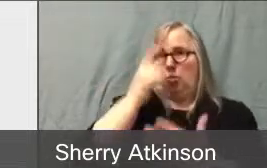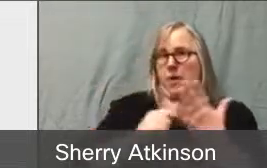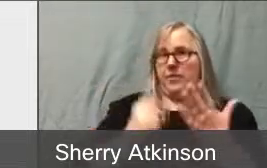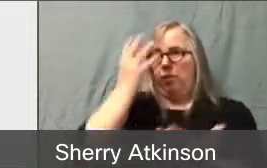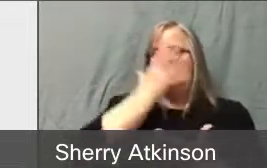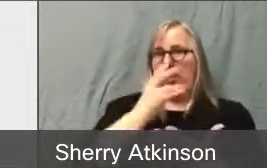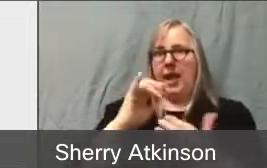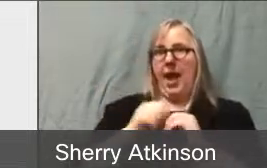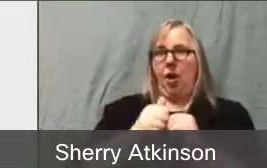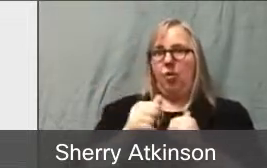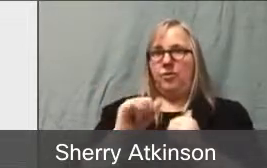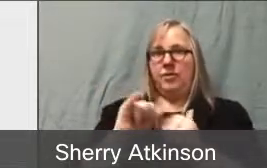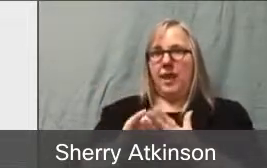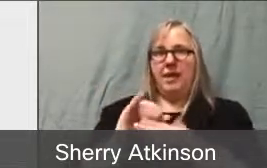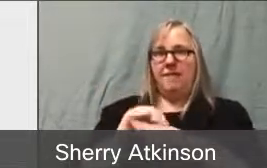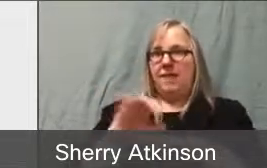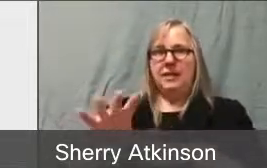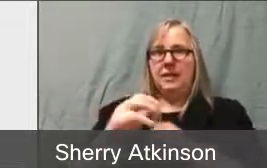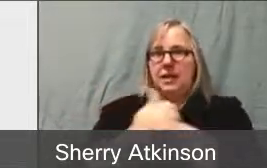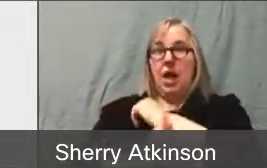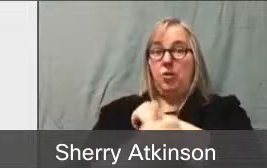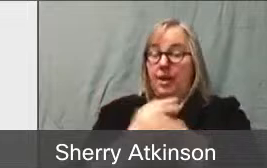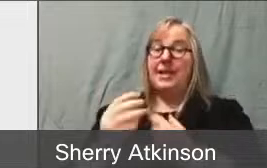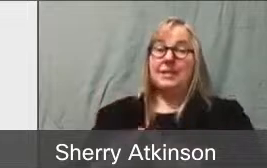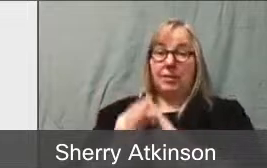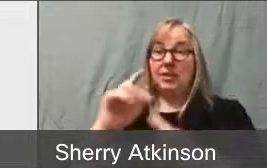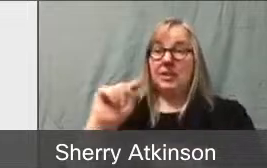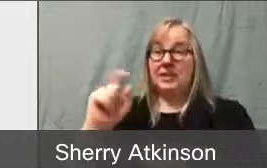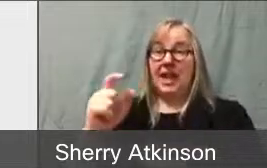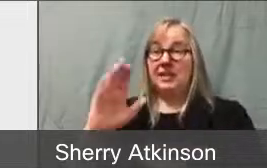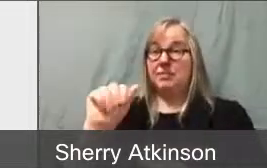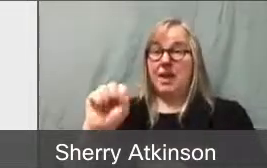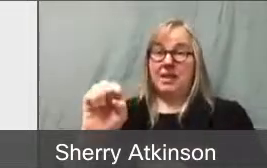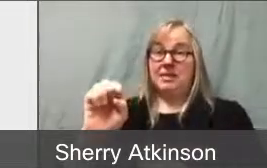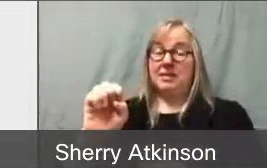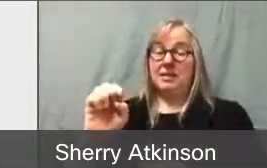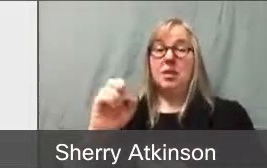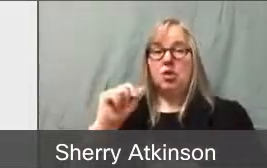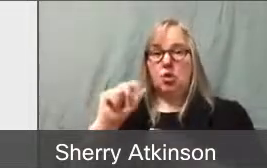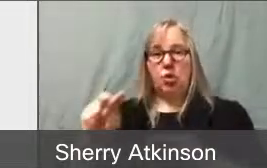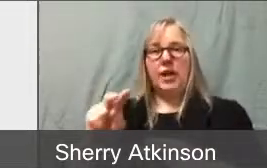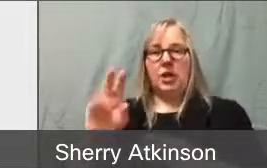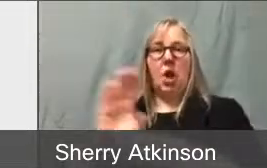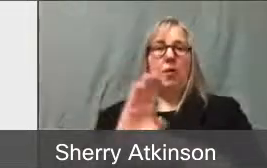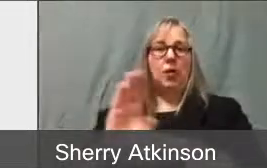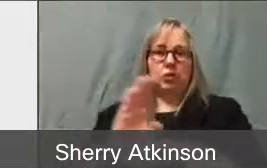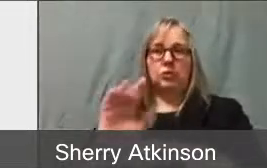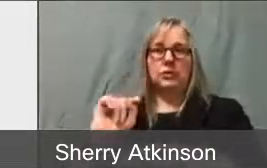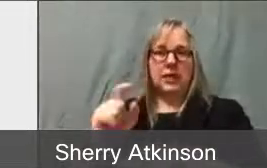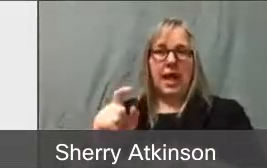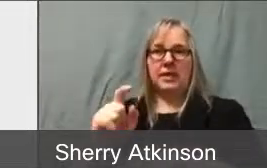that affects the county and especially our tax base. You look at commercial tax base. I do